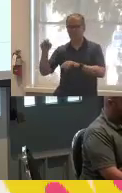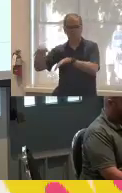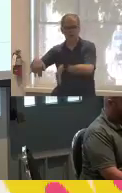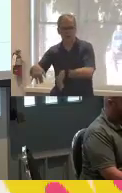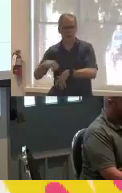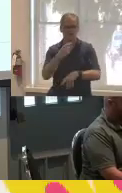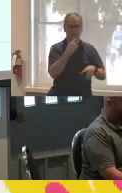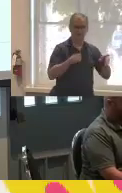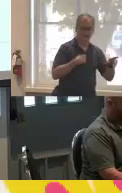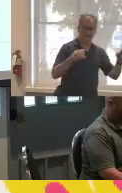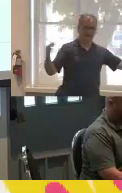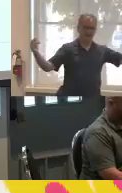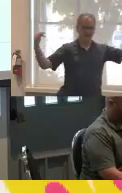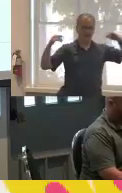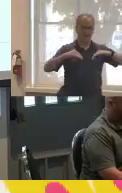because